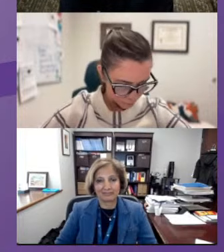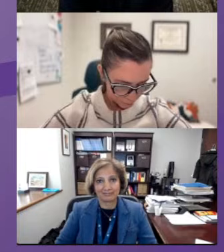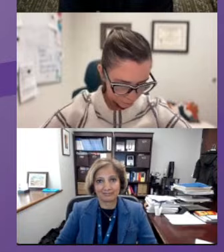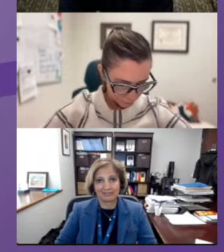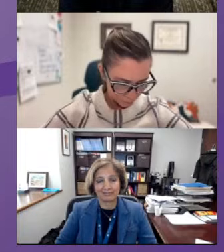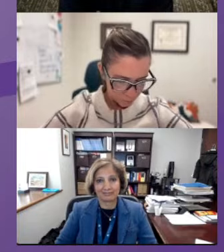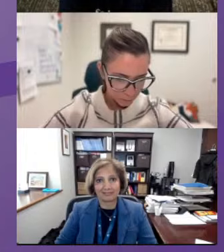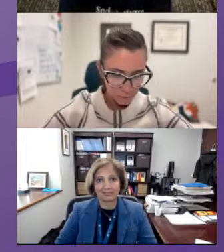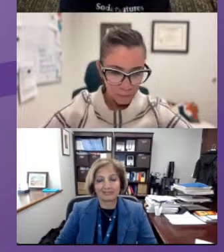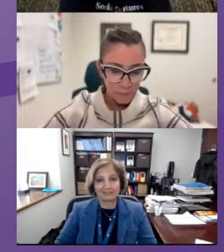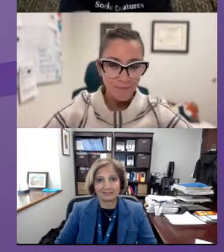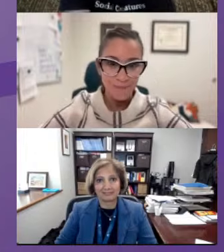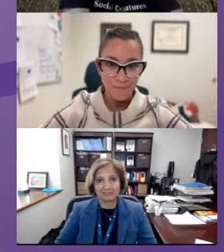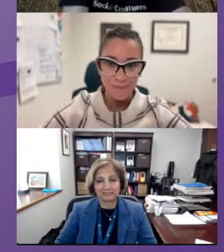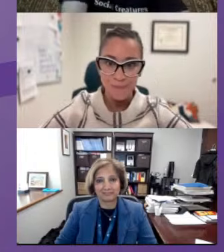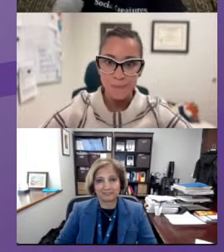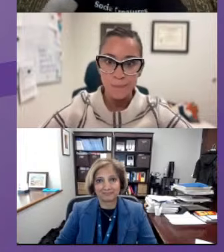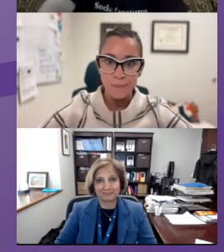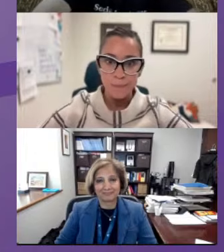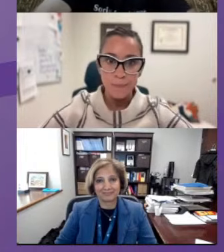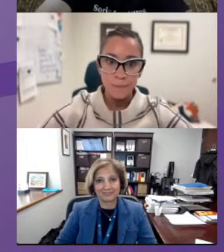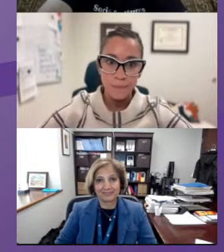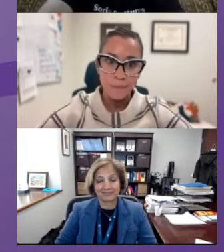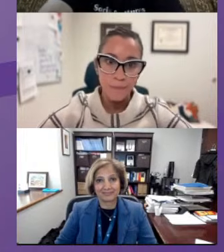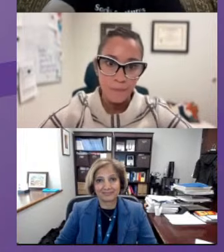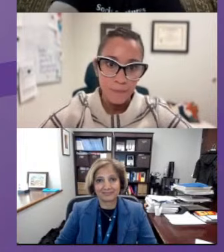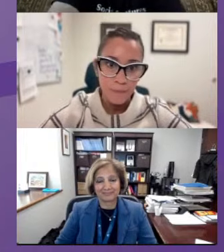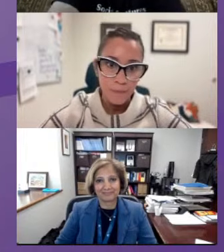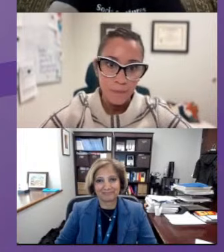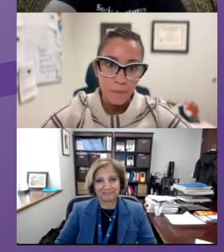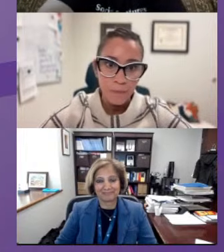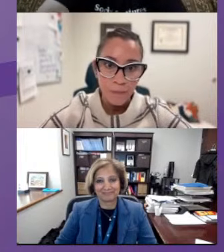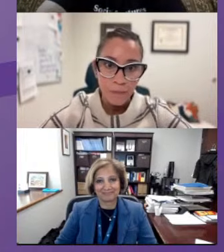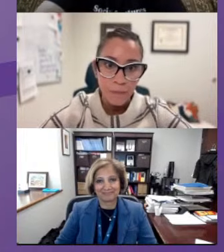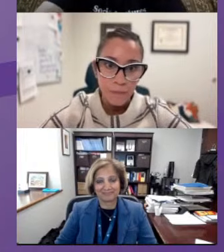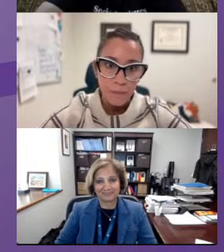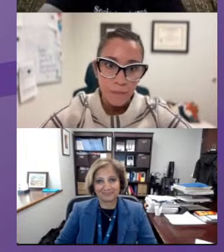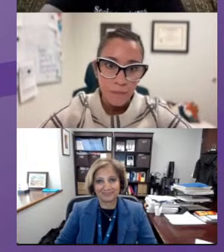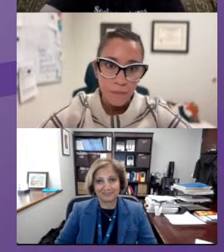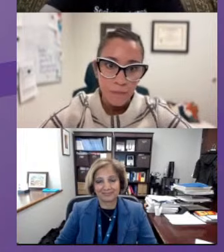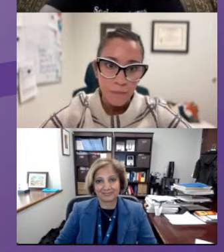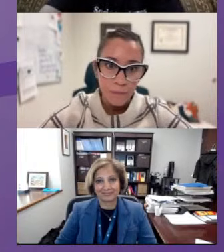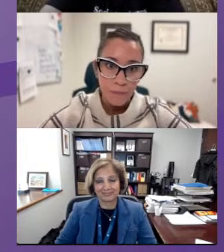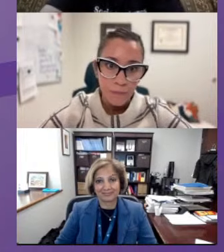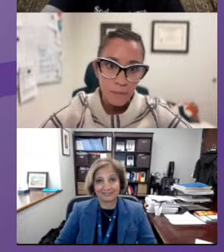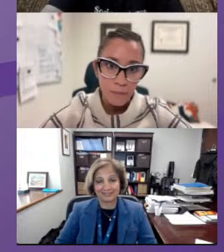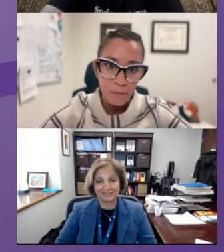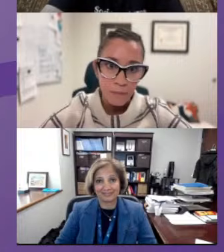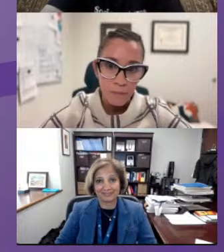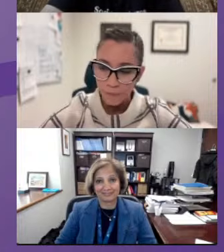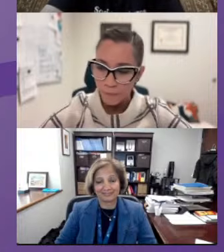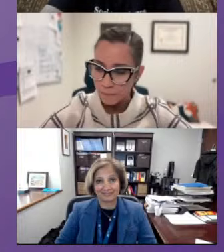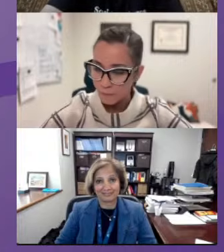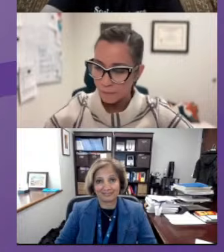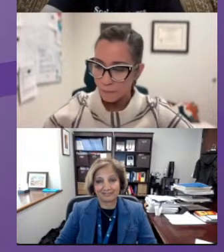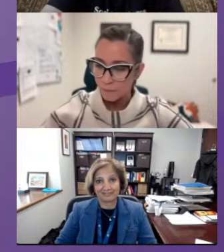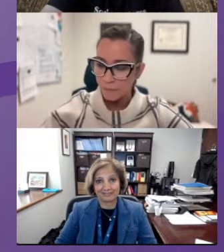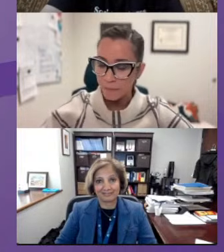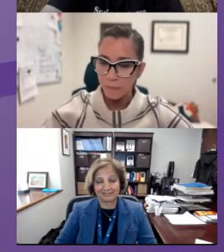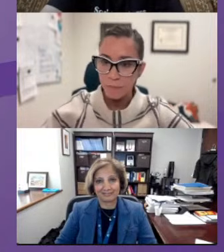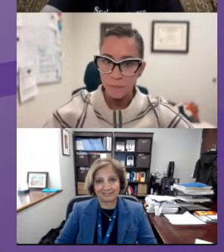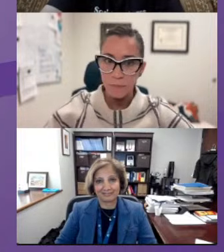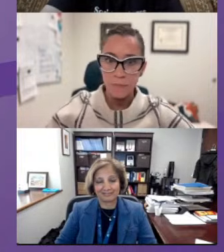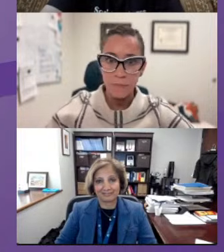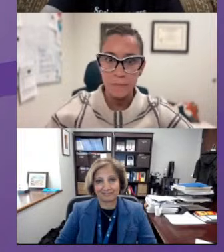cetera, et cetera. Why is this overlap? Well, I think first, although as been pointed